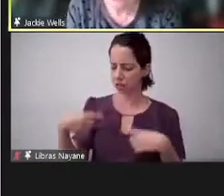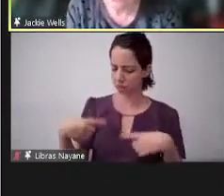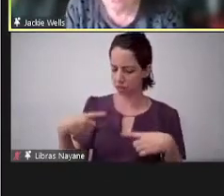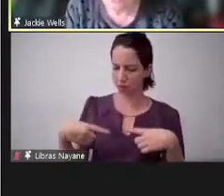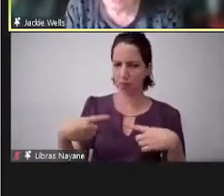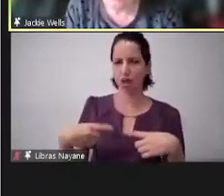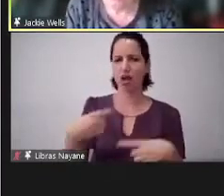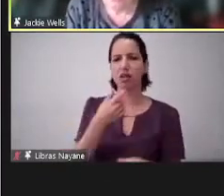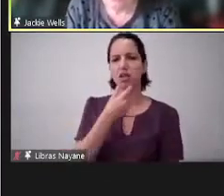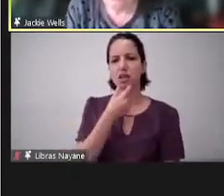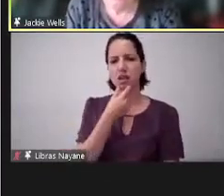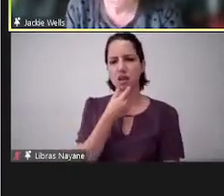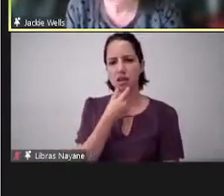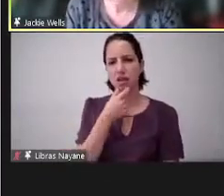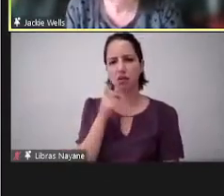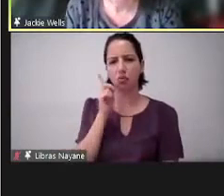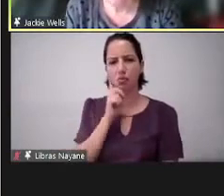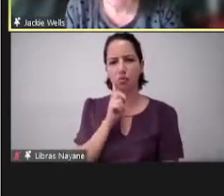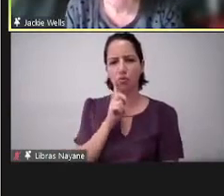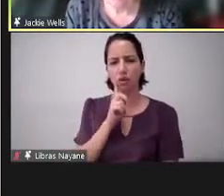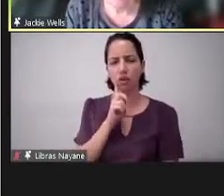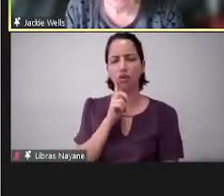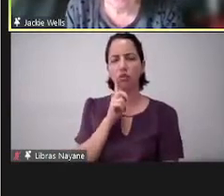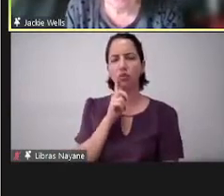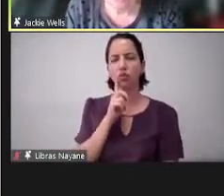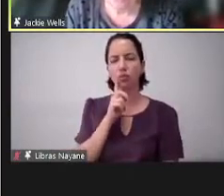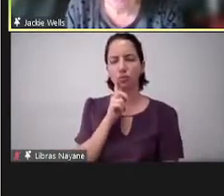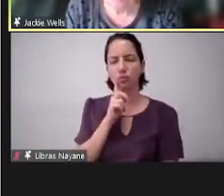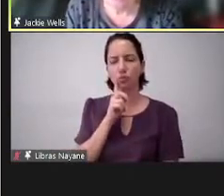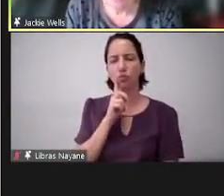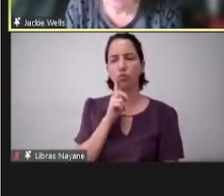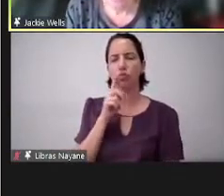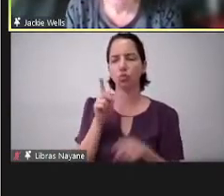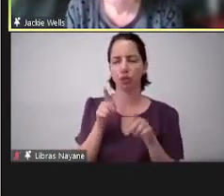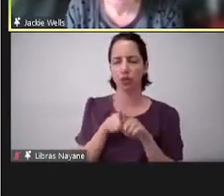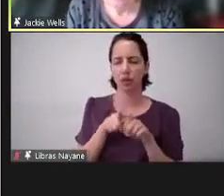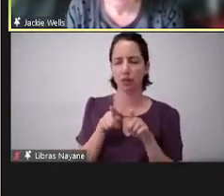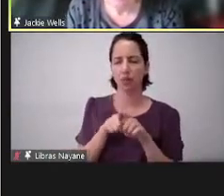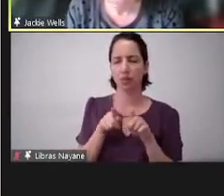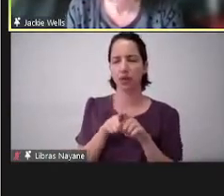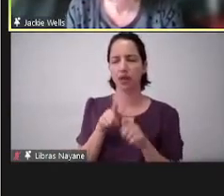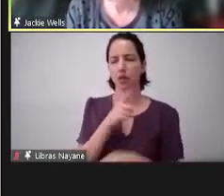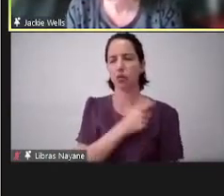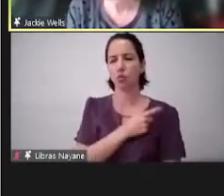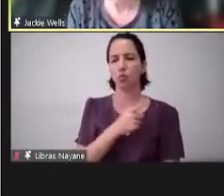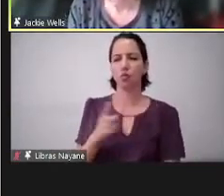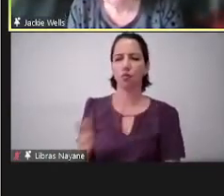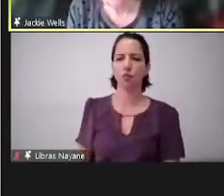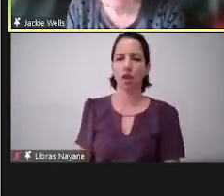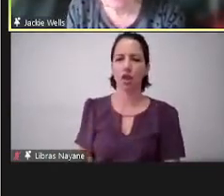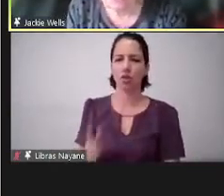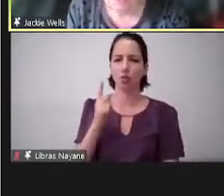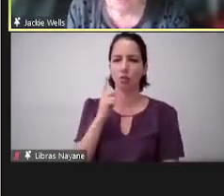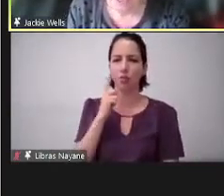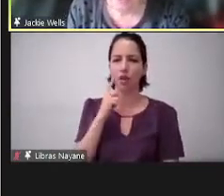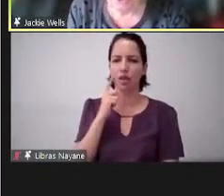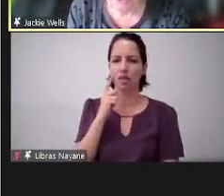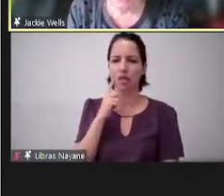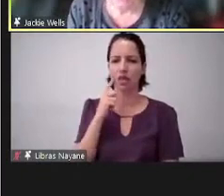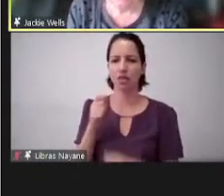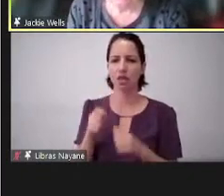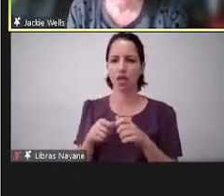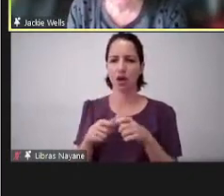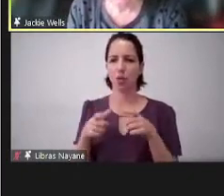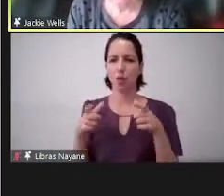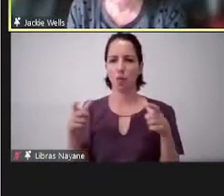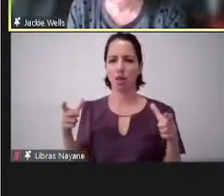government would be looking to raise tax revenues and particularly looking for ways of doing that without